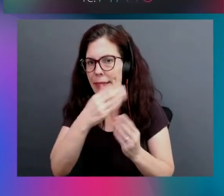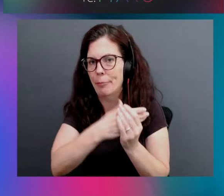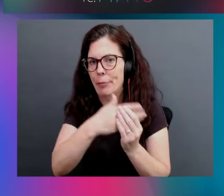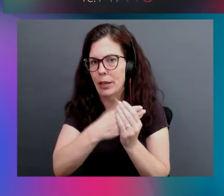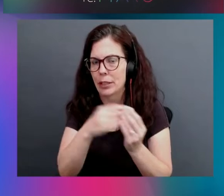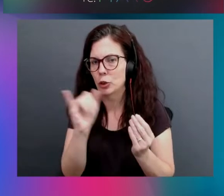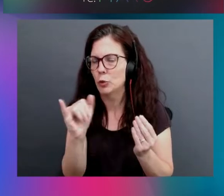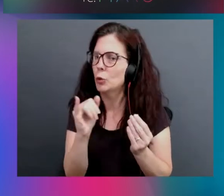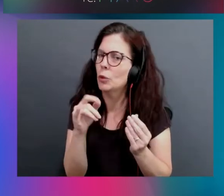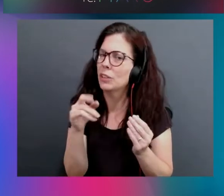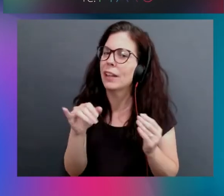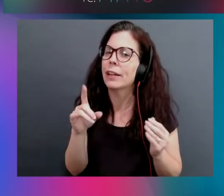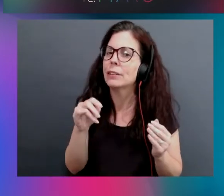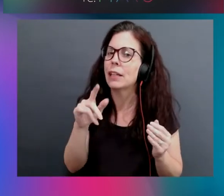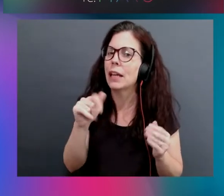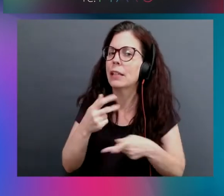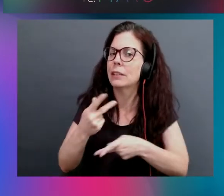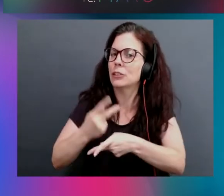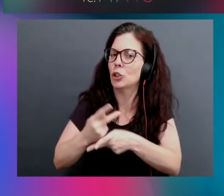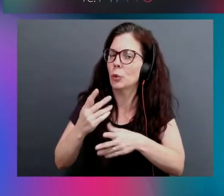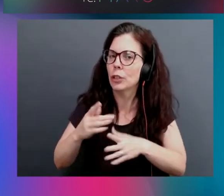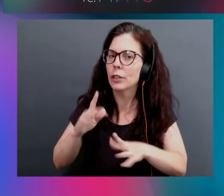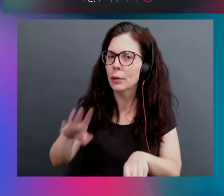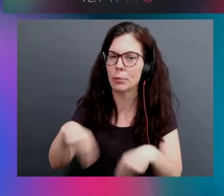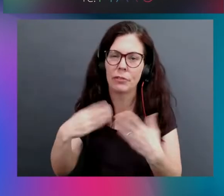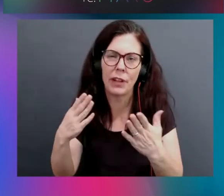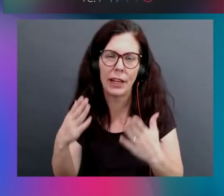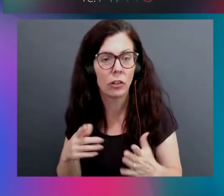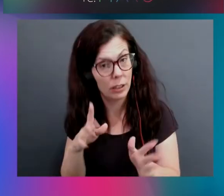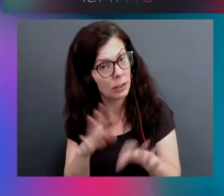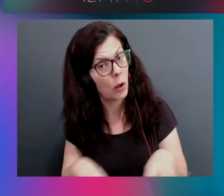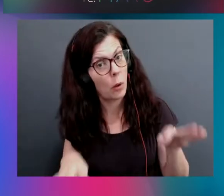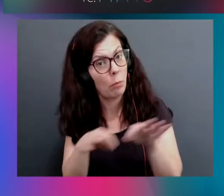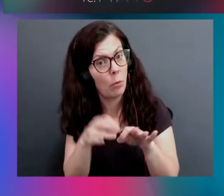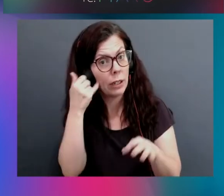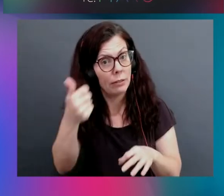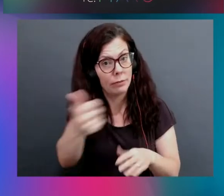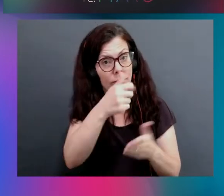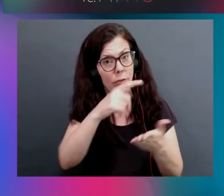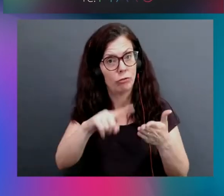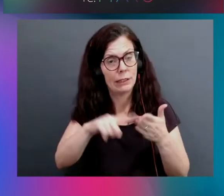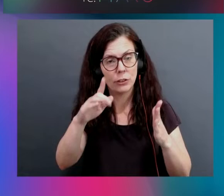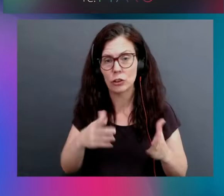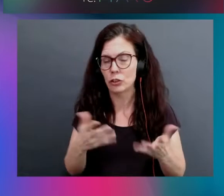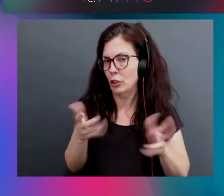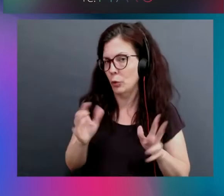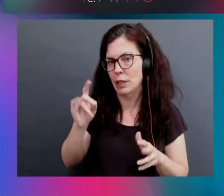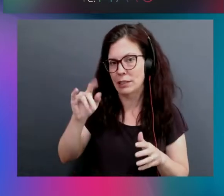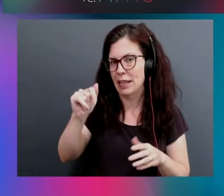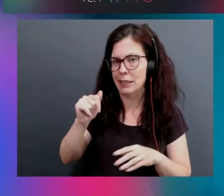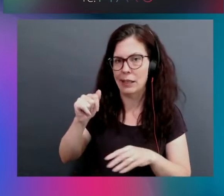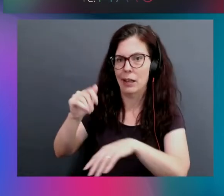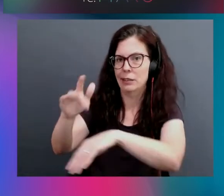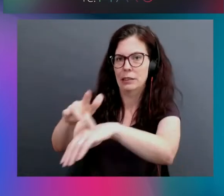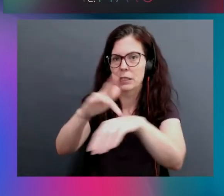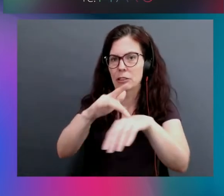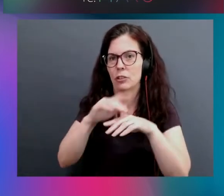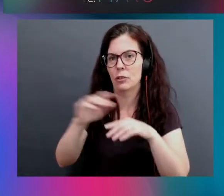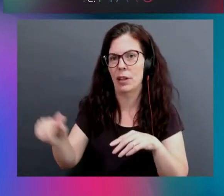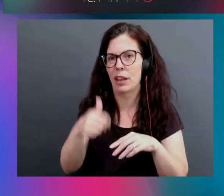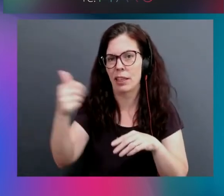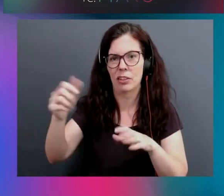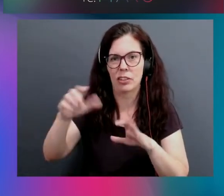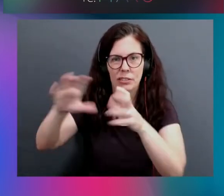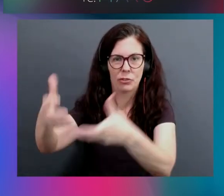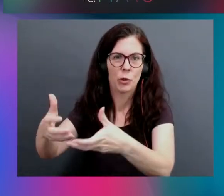data steward would still be the data provider. And that's important if you're a researcher. You don't want data that's been touched by some other third party. But